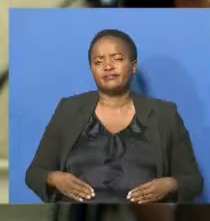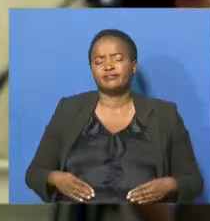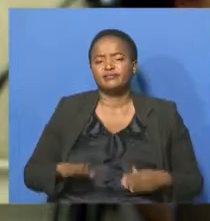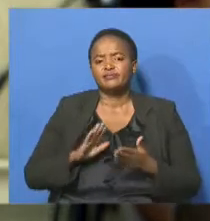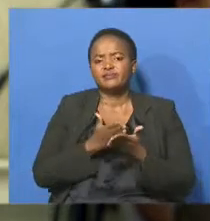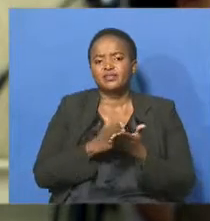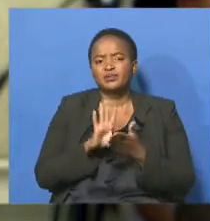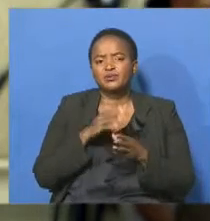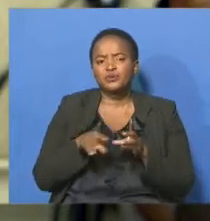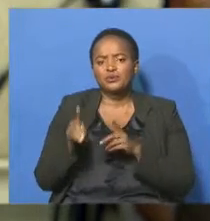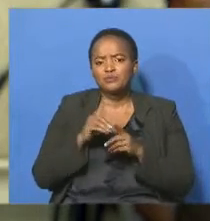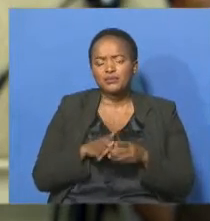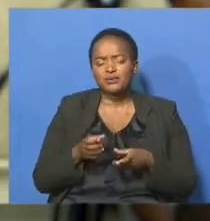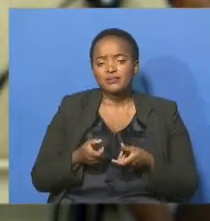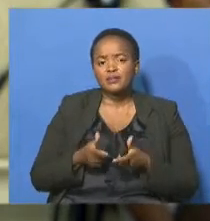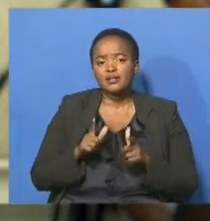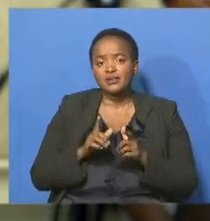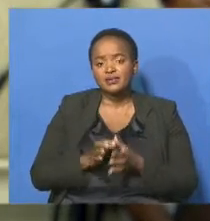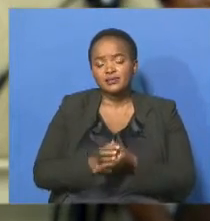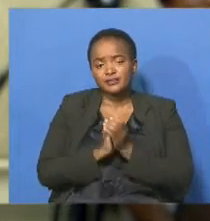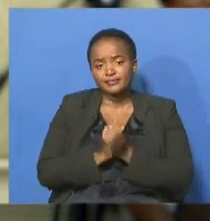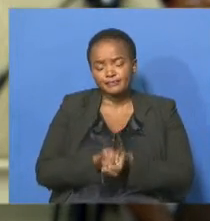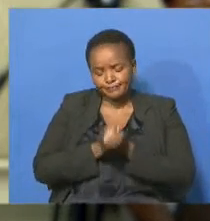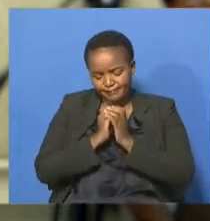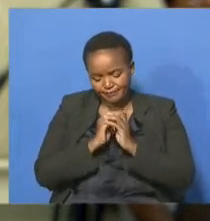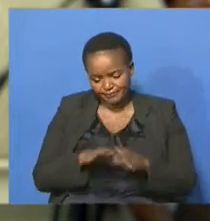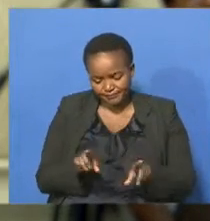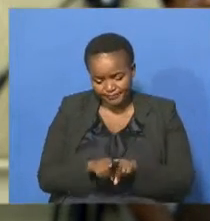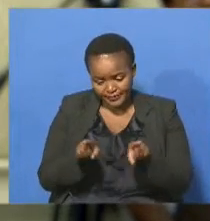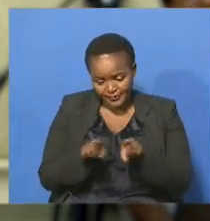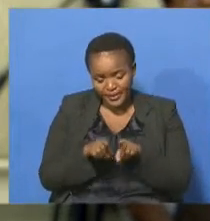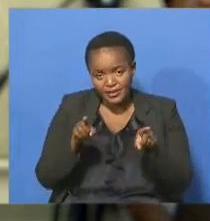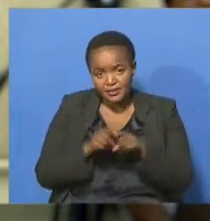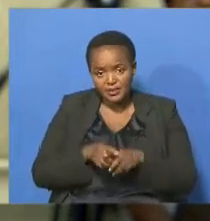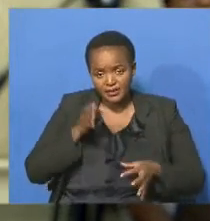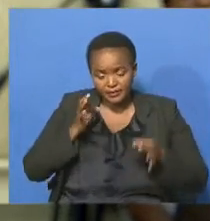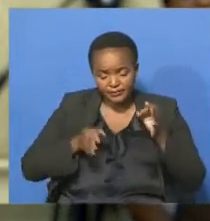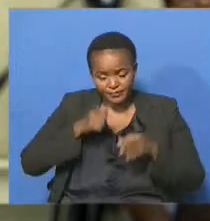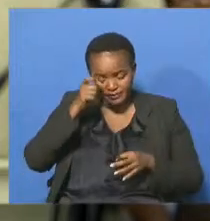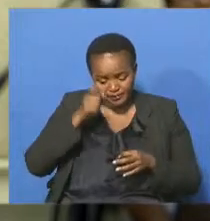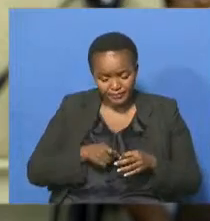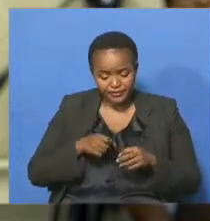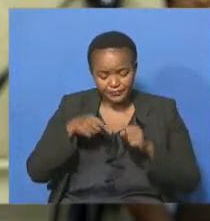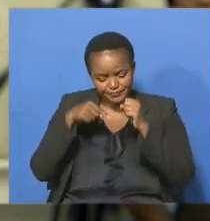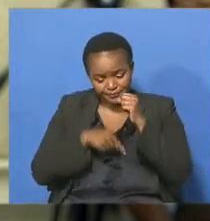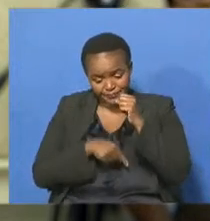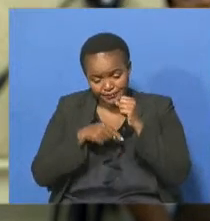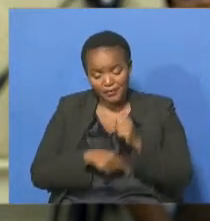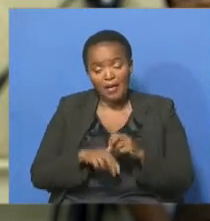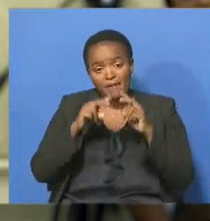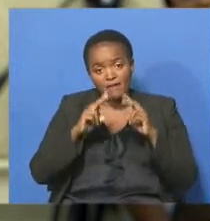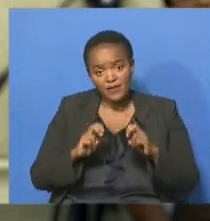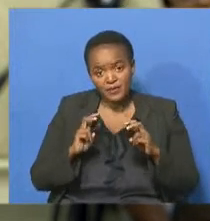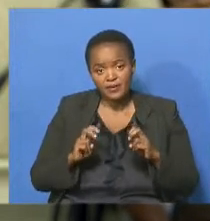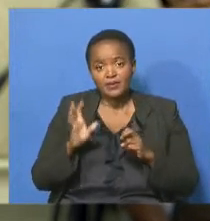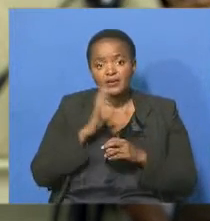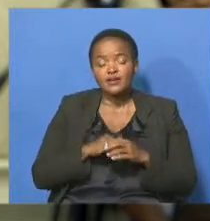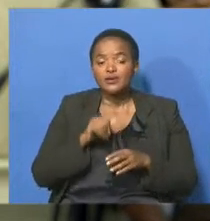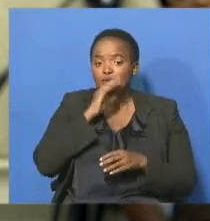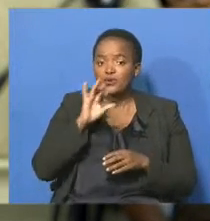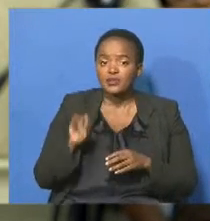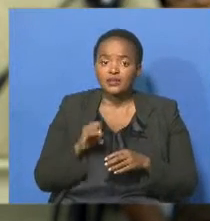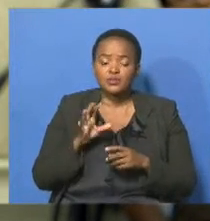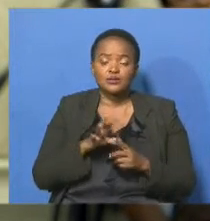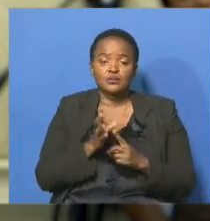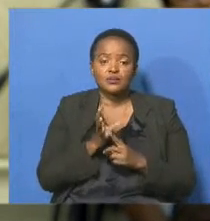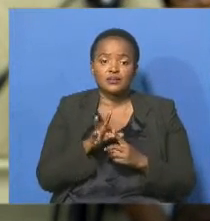ko ngakeng a ngaka le yone tle go seka ko re ko midi re se ka ra o kola hela go godimo yana re